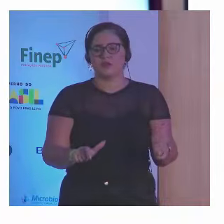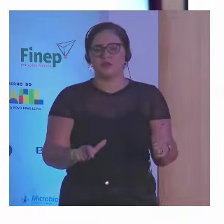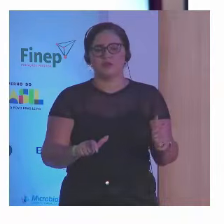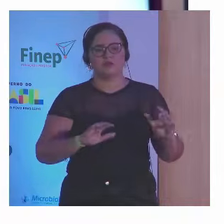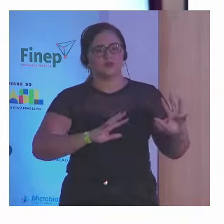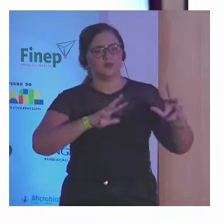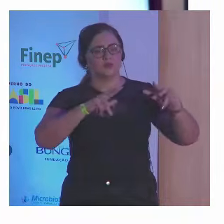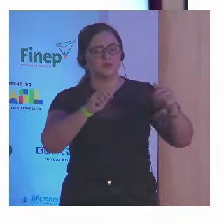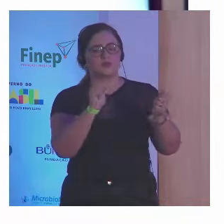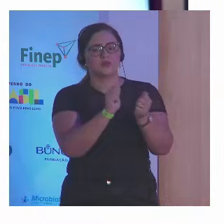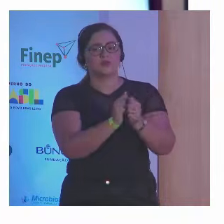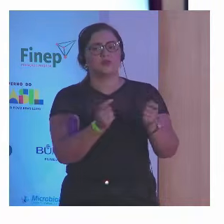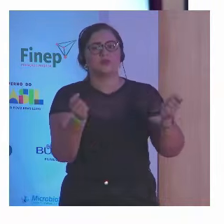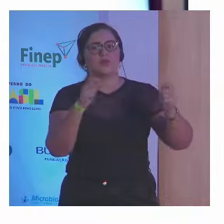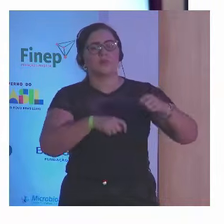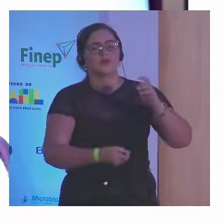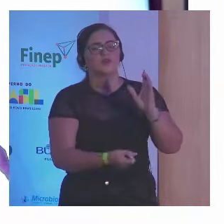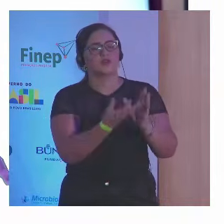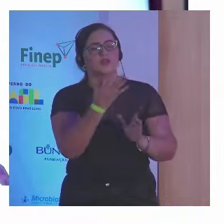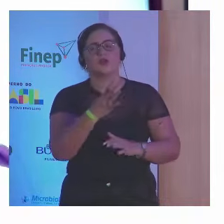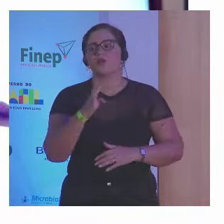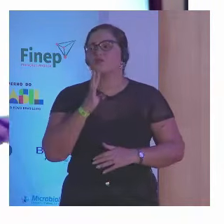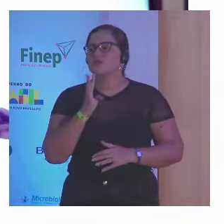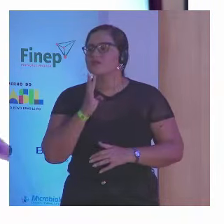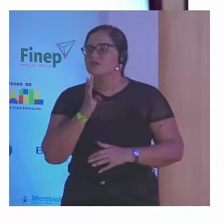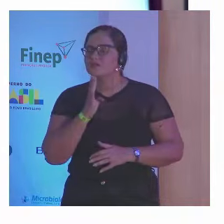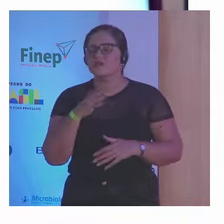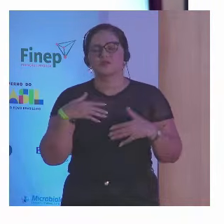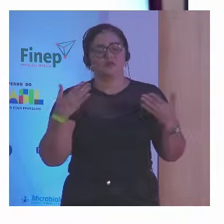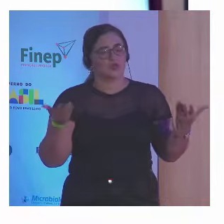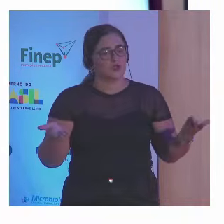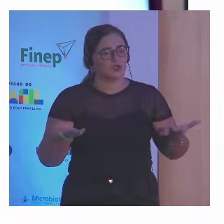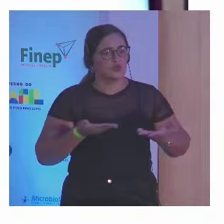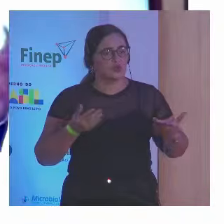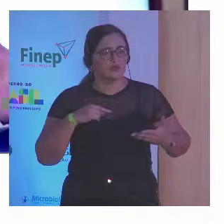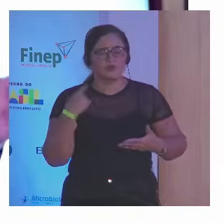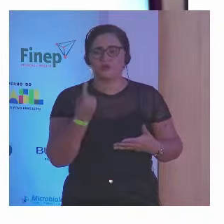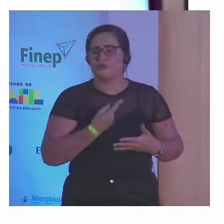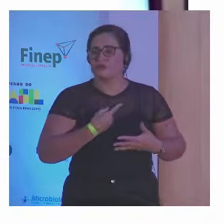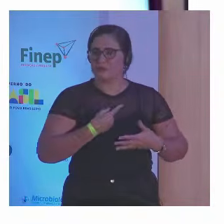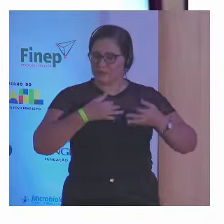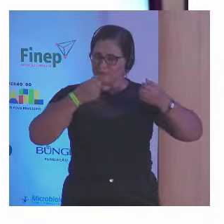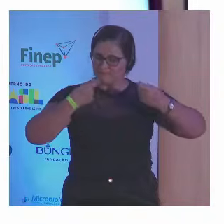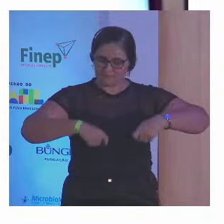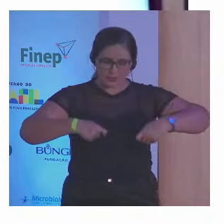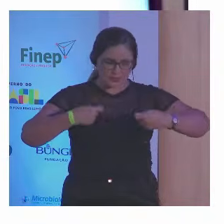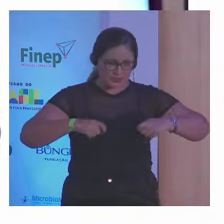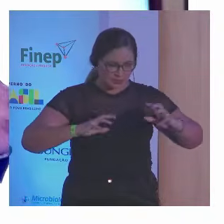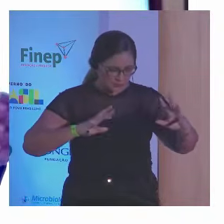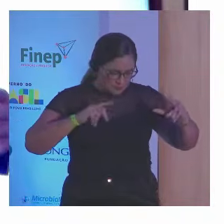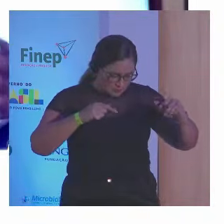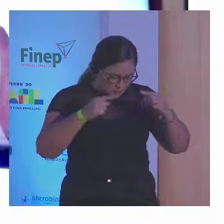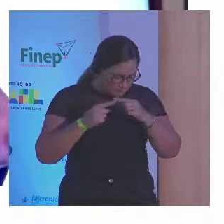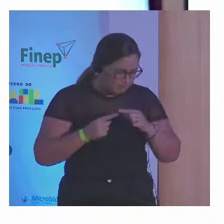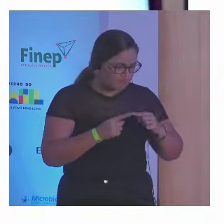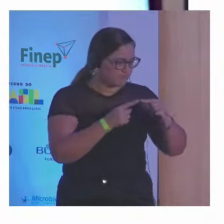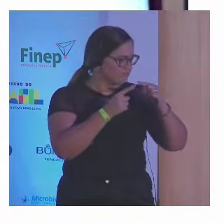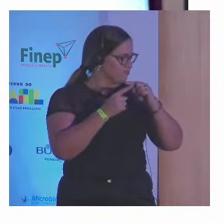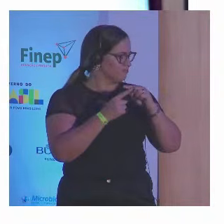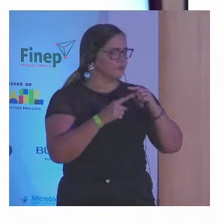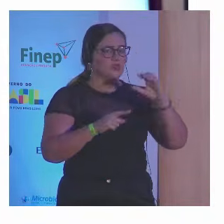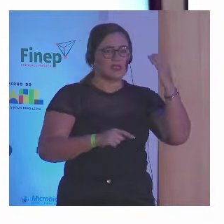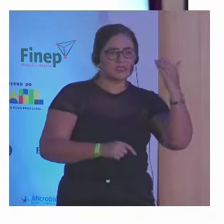reason that we need. And today, we really need to have this full alignment between the science, the knowledge,